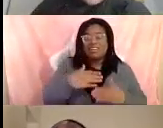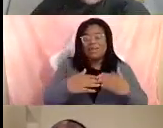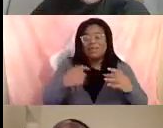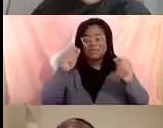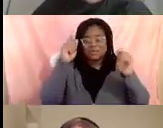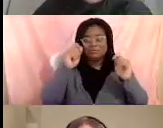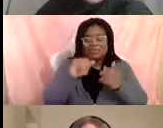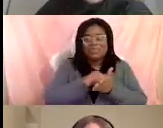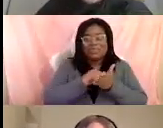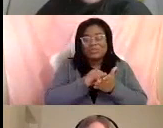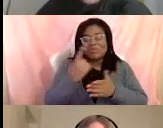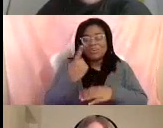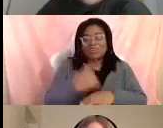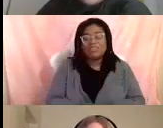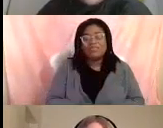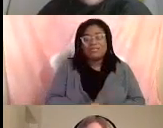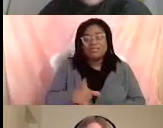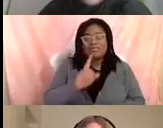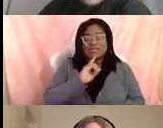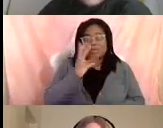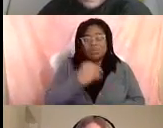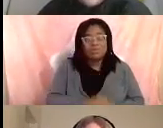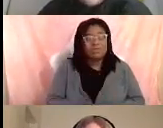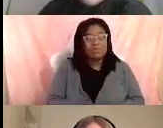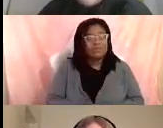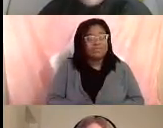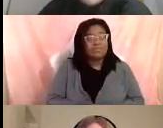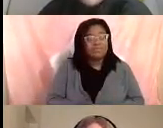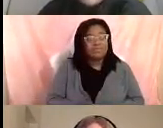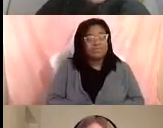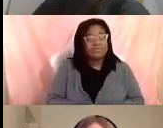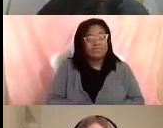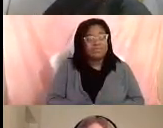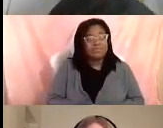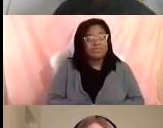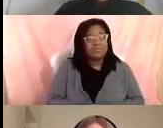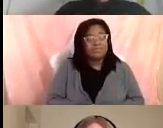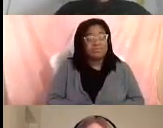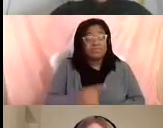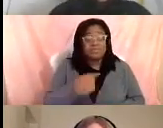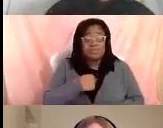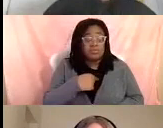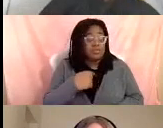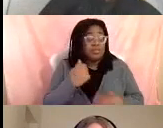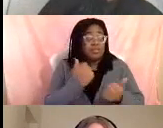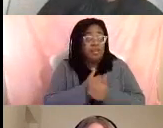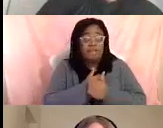is beautiful. This is really beautiful. I could spend, I would love to.